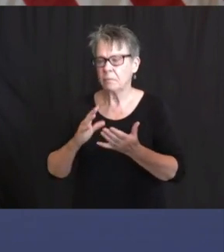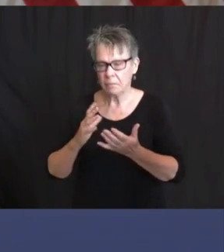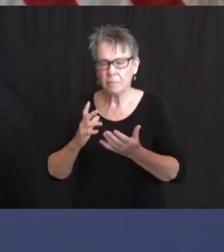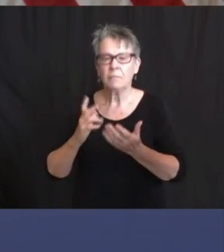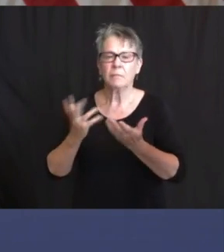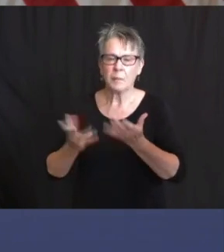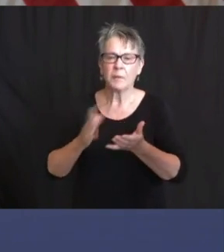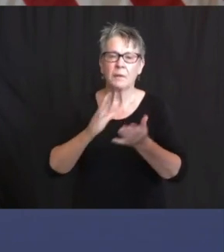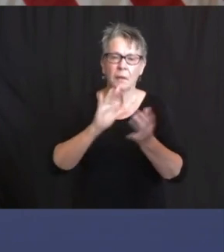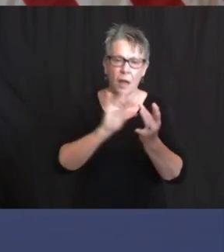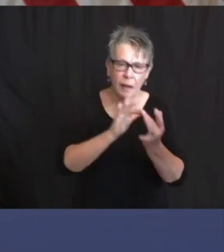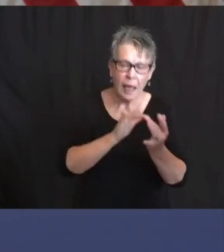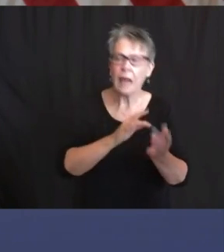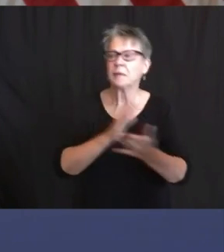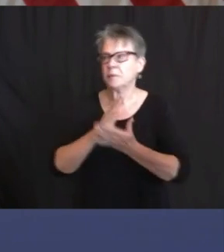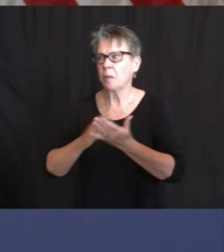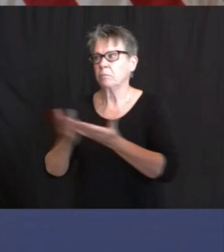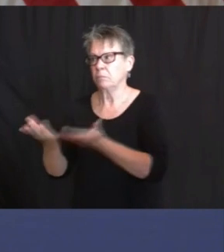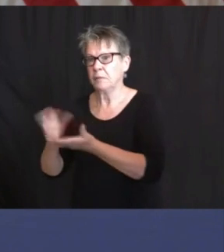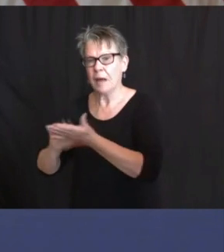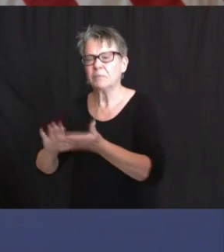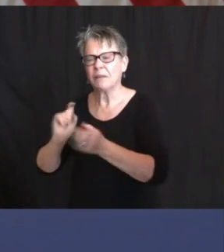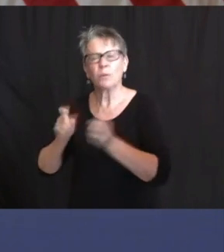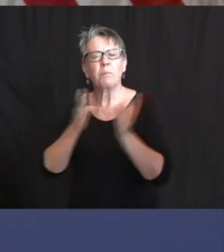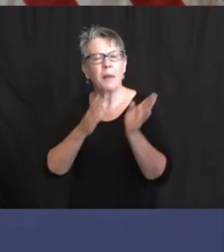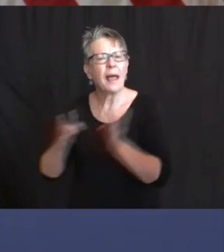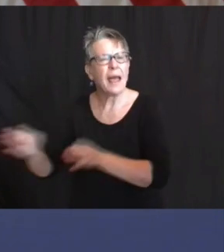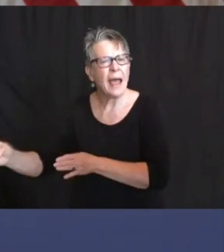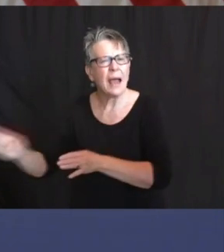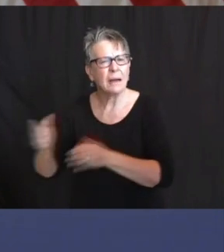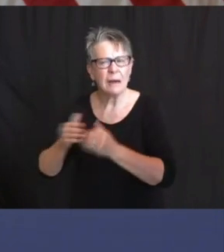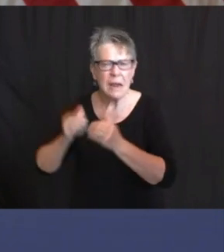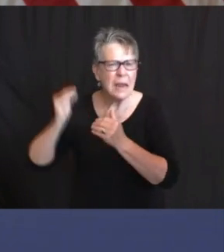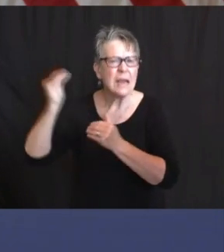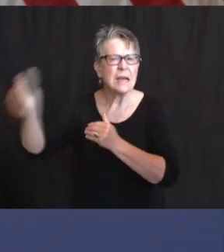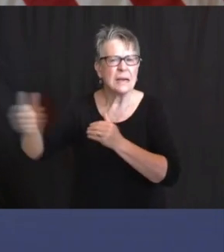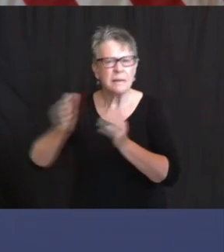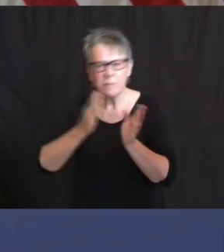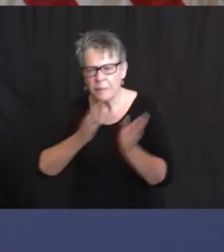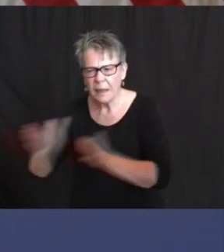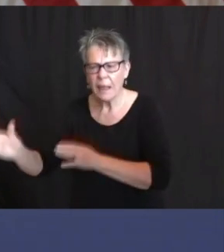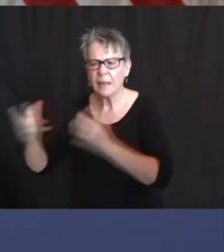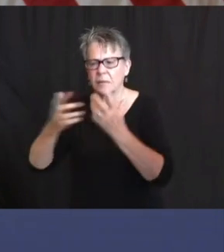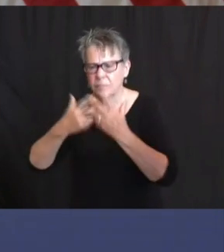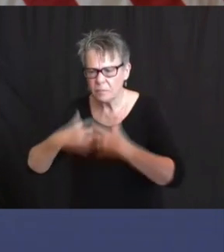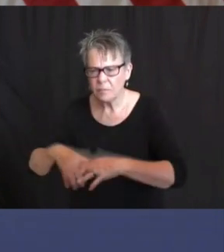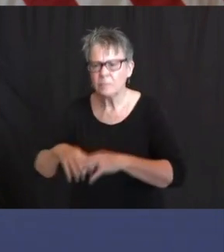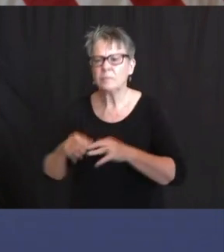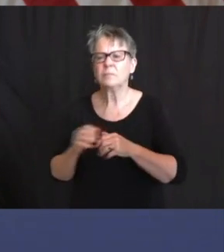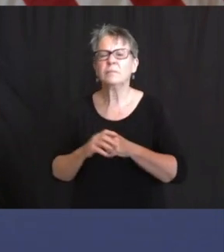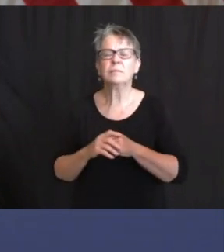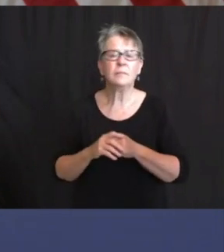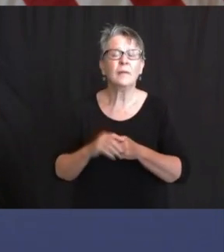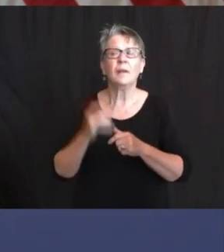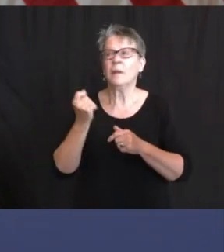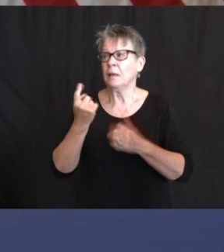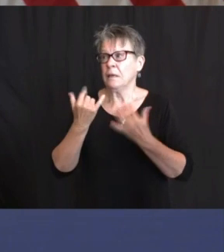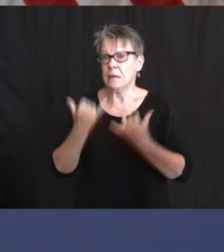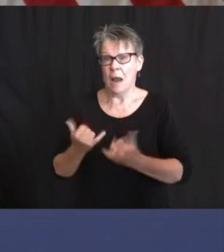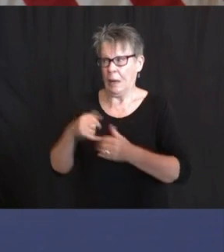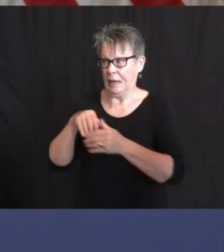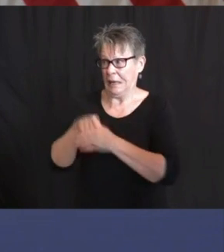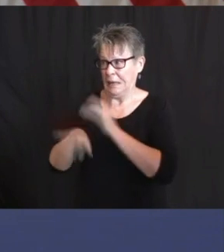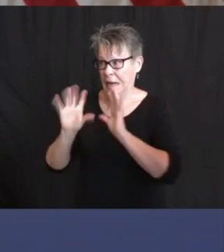masked unless they have a reason not to be. In any situation where you can't maintain social distancing, or you can't maintain